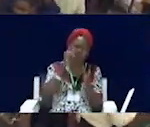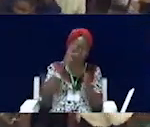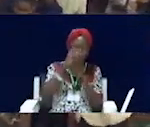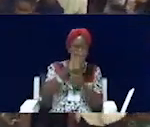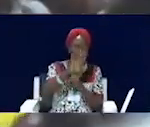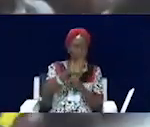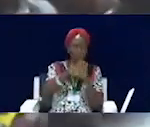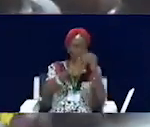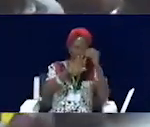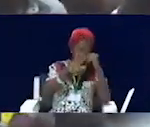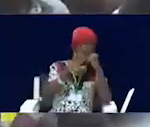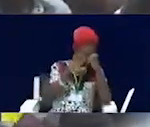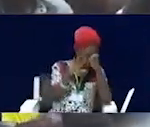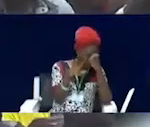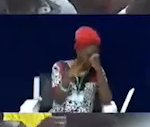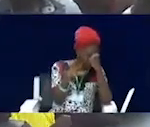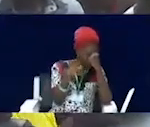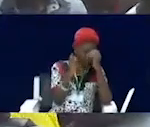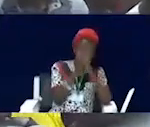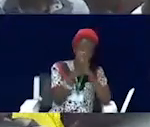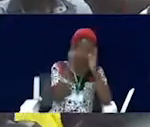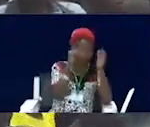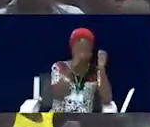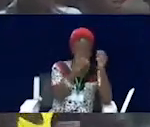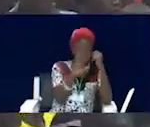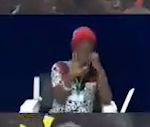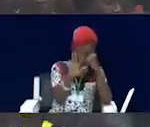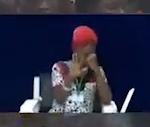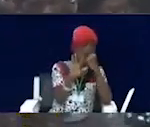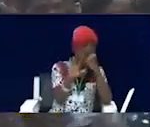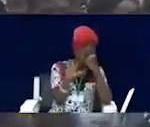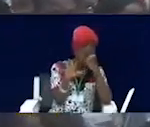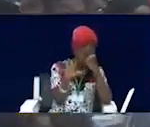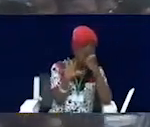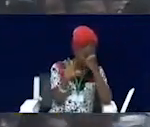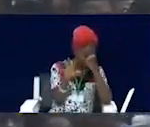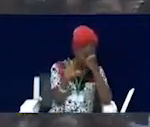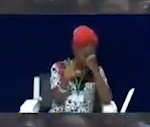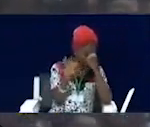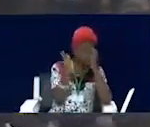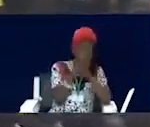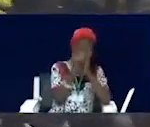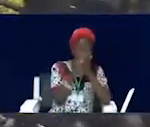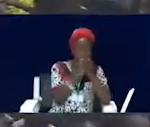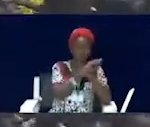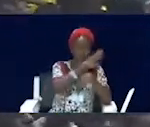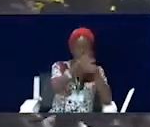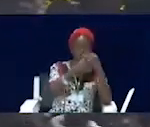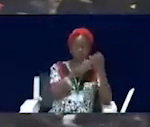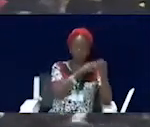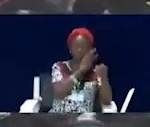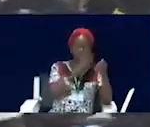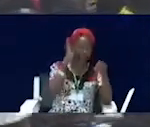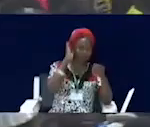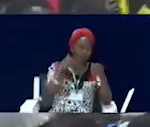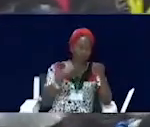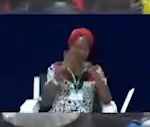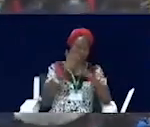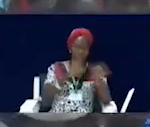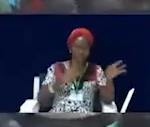sisters and pray for them. And pray that the Almighty God will have mercy on them.